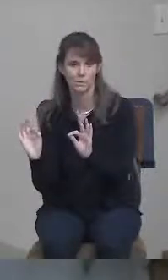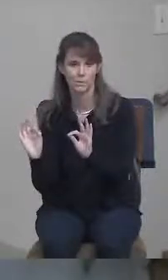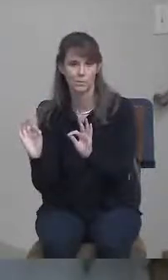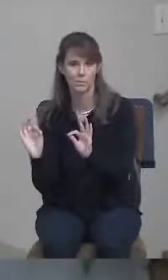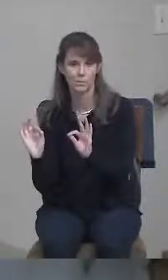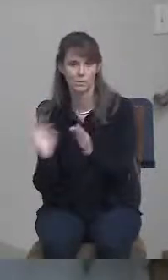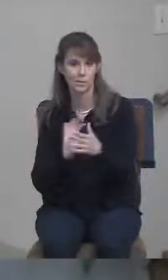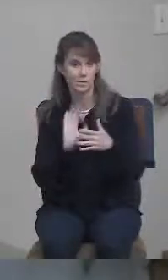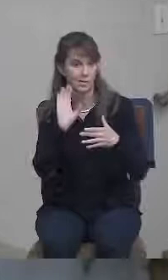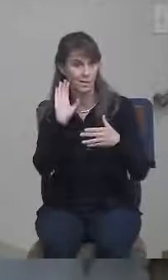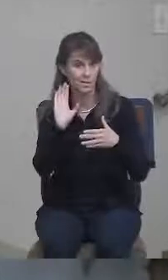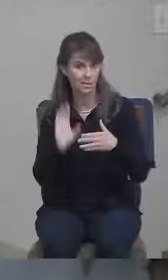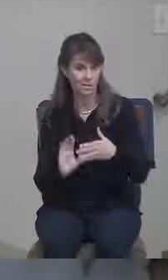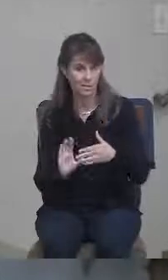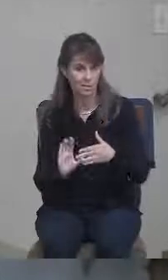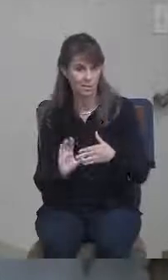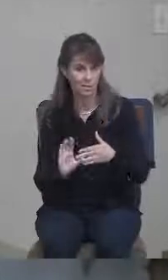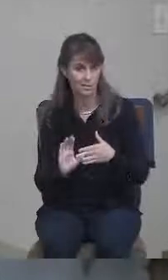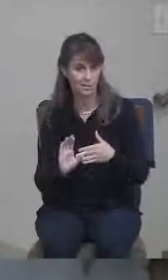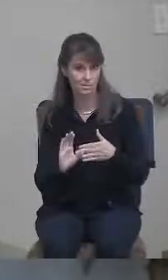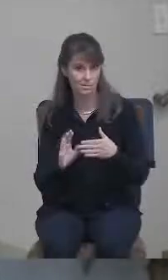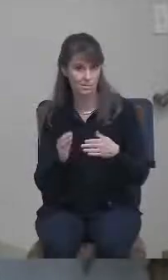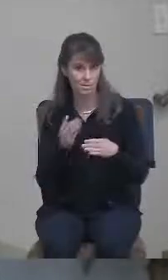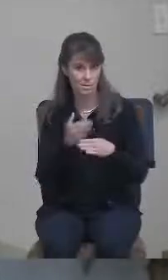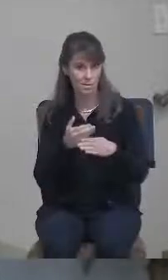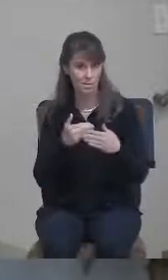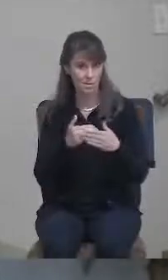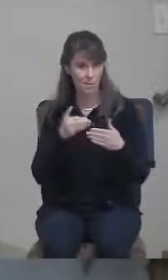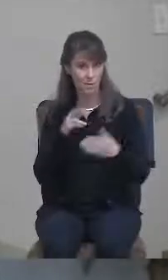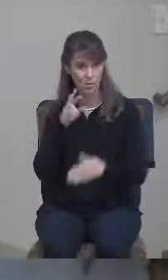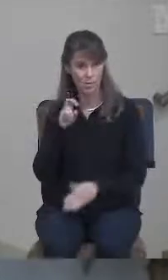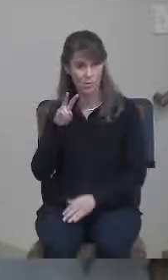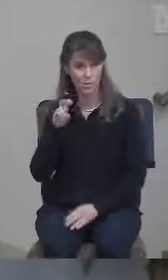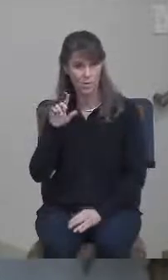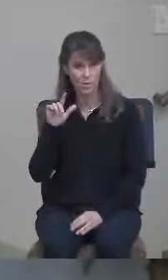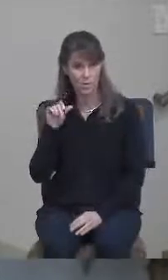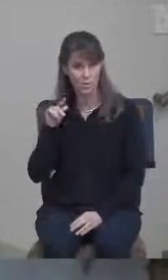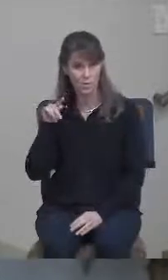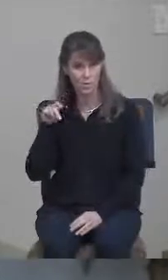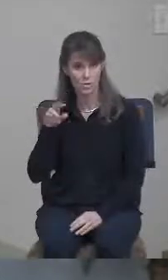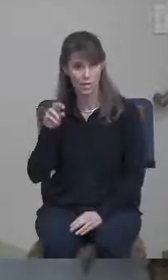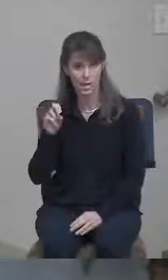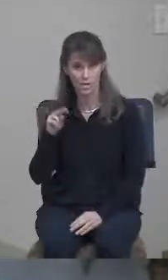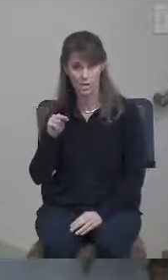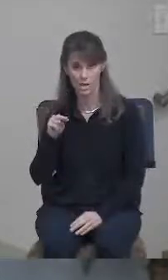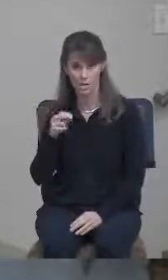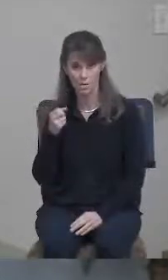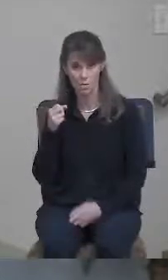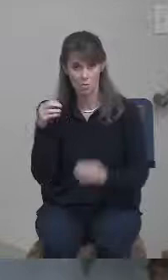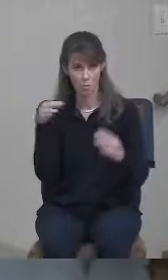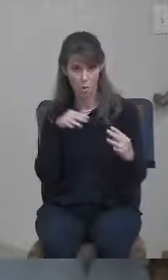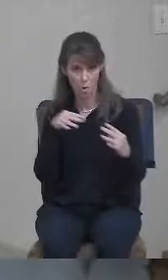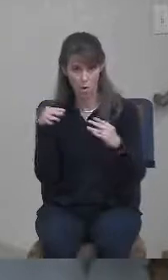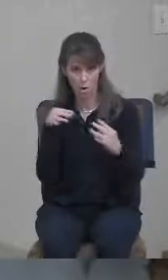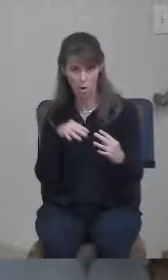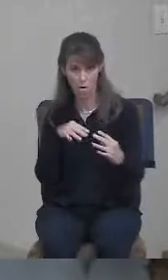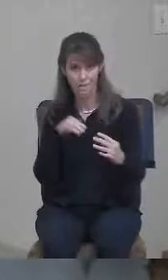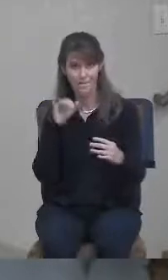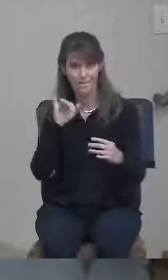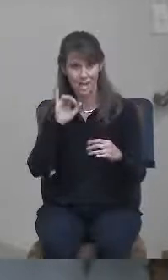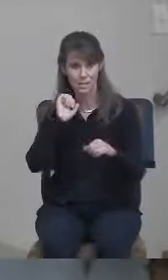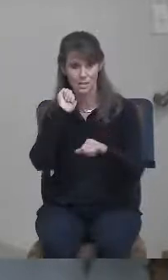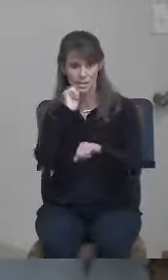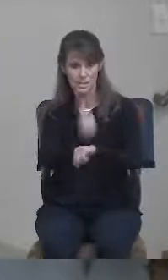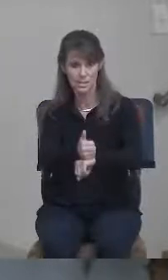Consequently then, in the pre-Revolutionary War days, the most popular and well-known church was the established church, and the